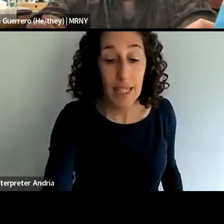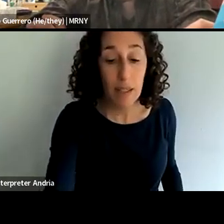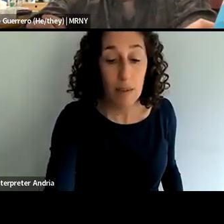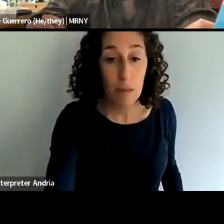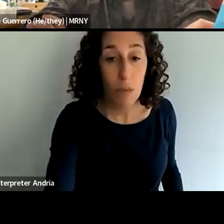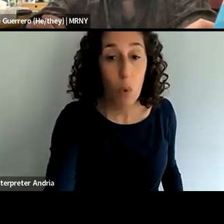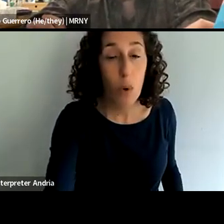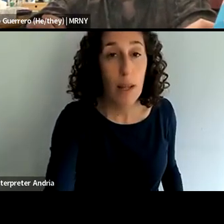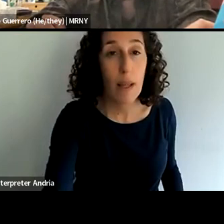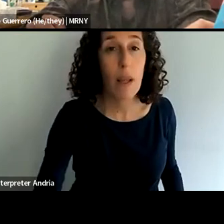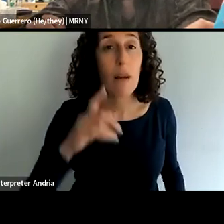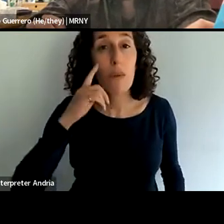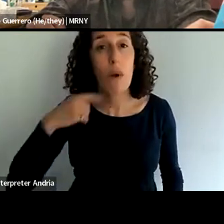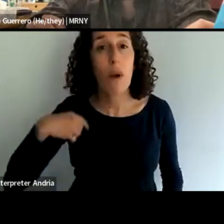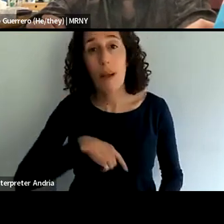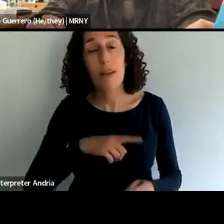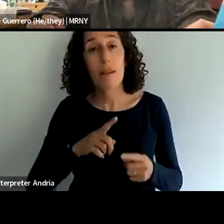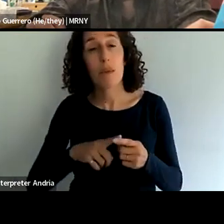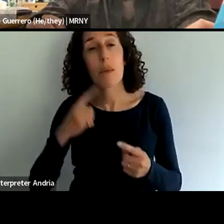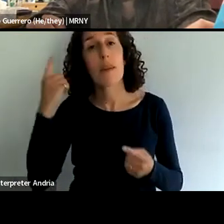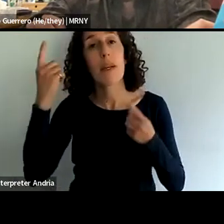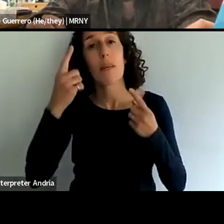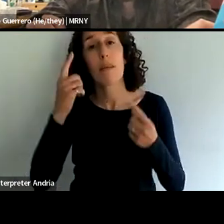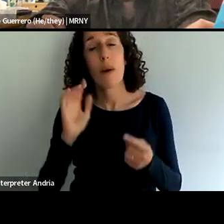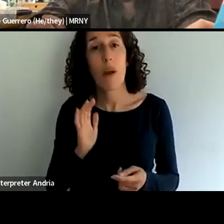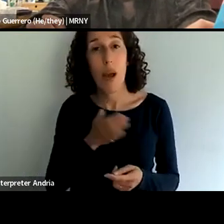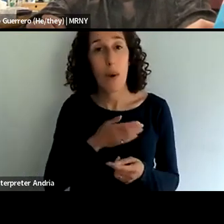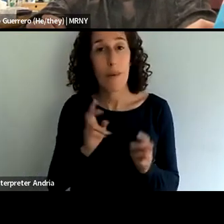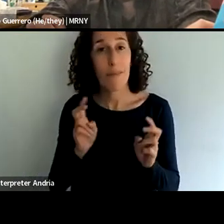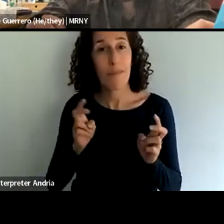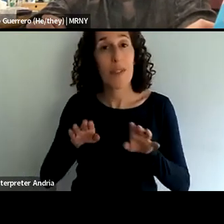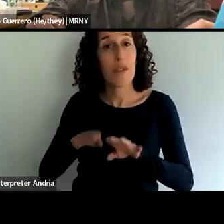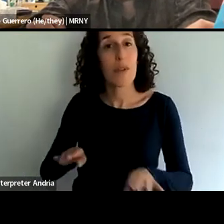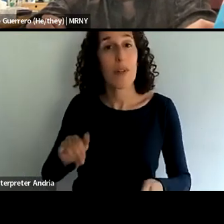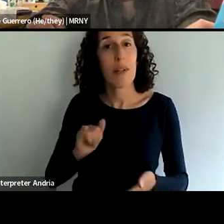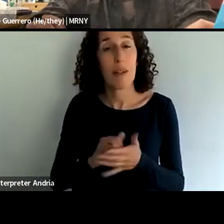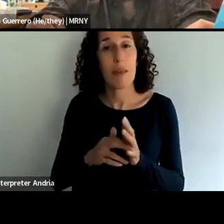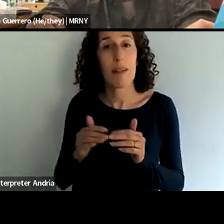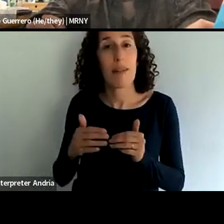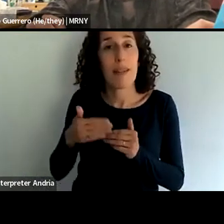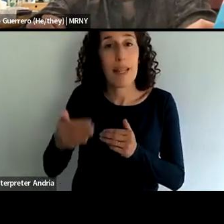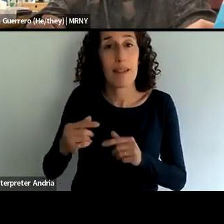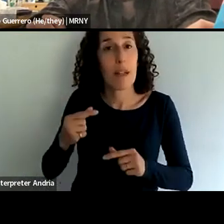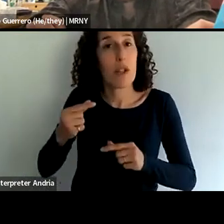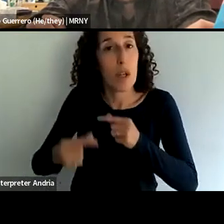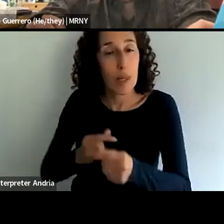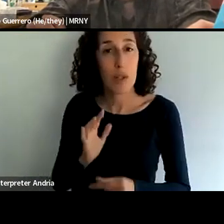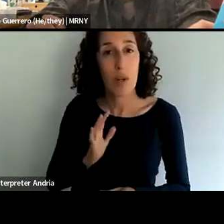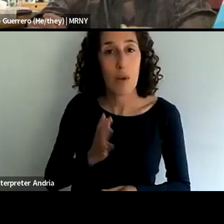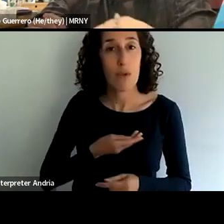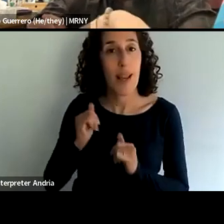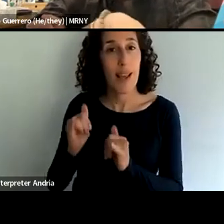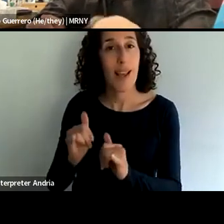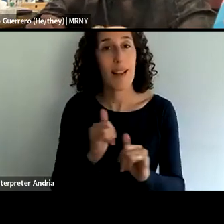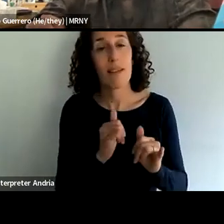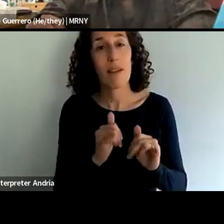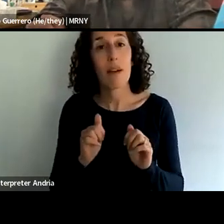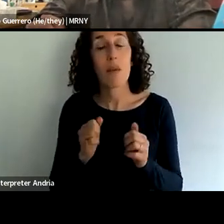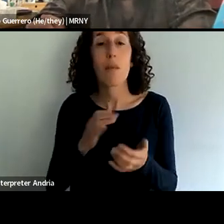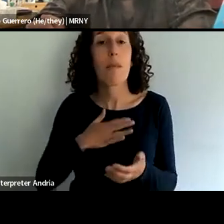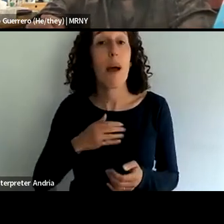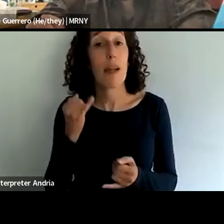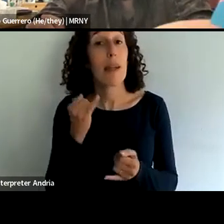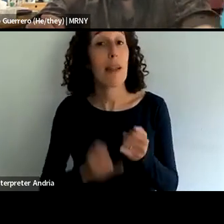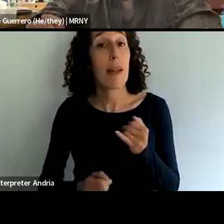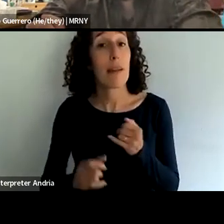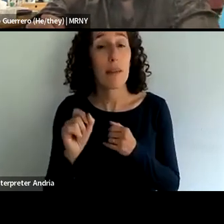what I think is our children and their well-being. And so I guess I wanted to kind of, as my last question,